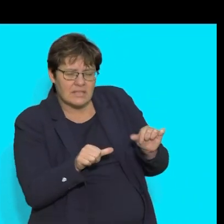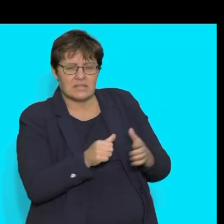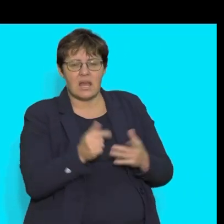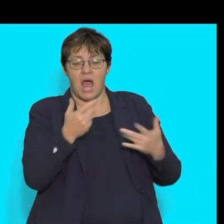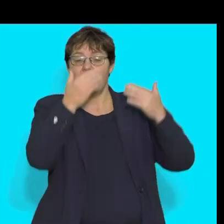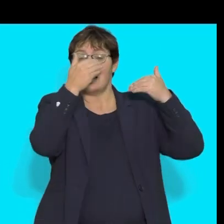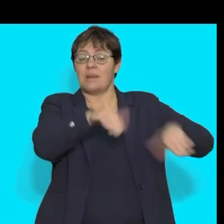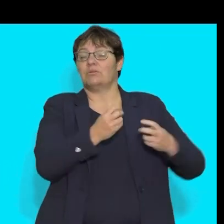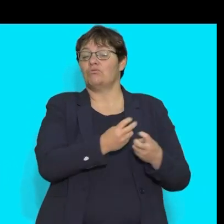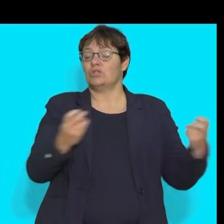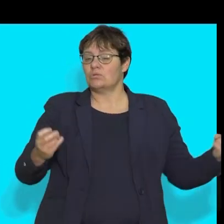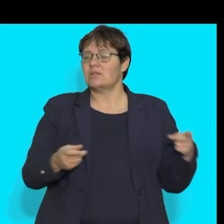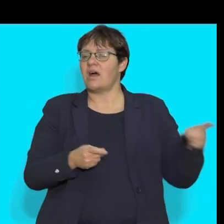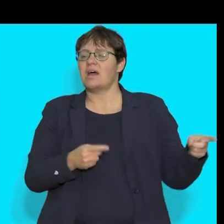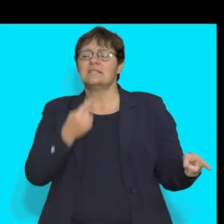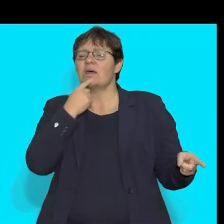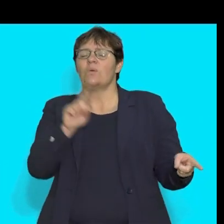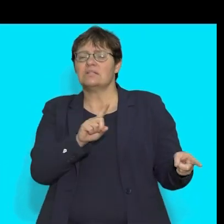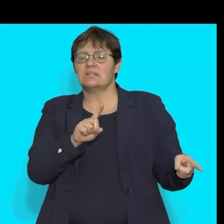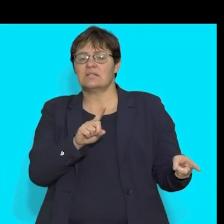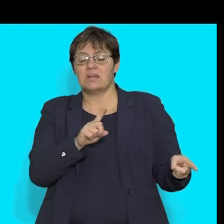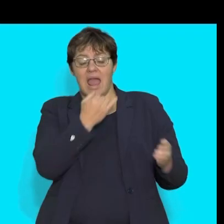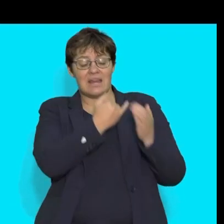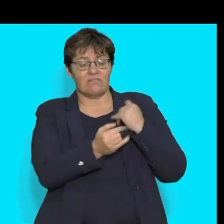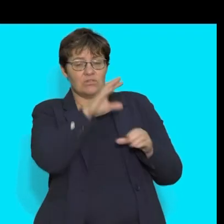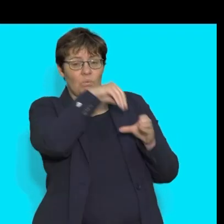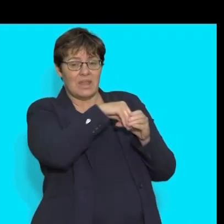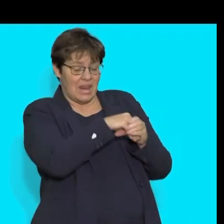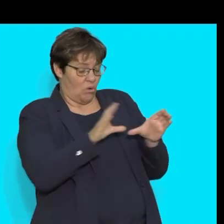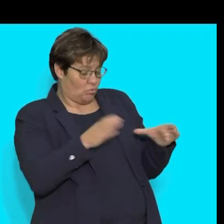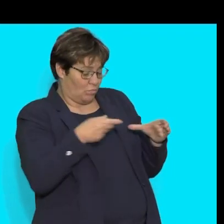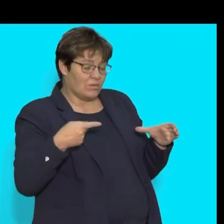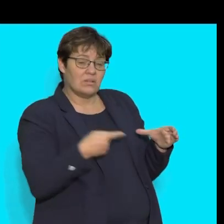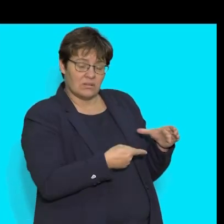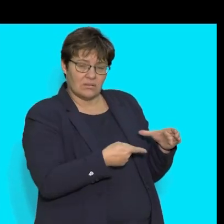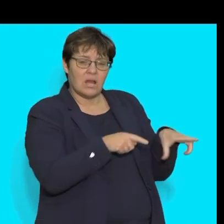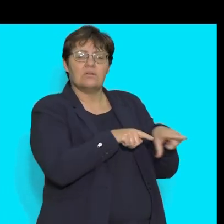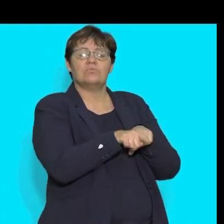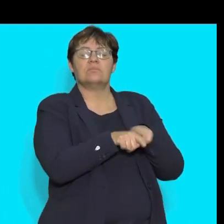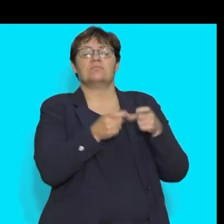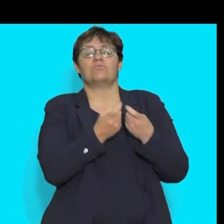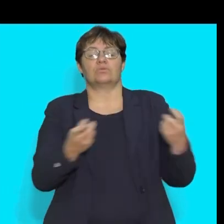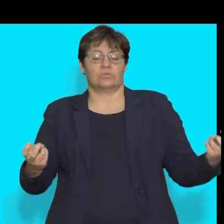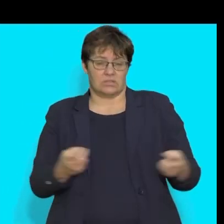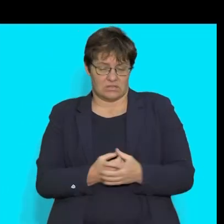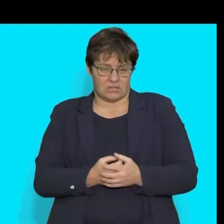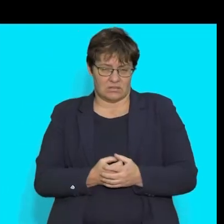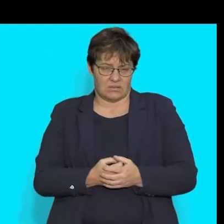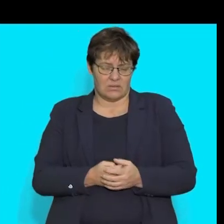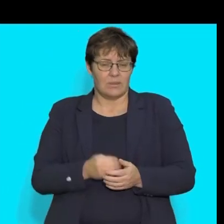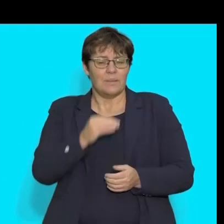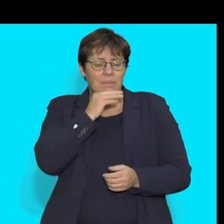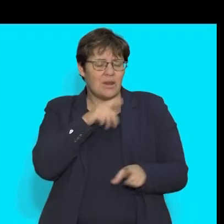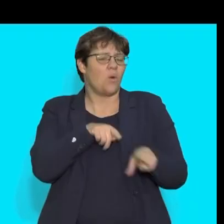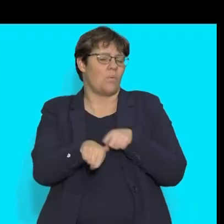size, and that they are limited resource point to that individuals within a population compete for resources, meaning that there